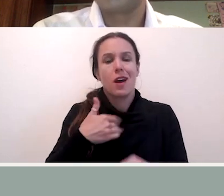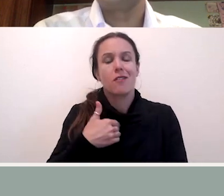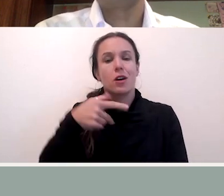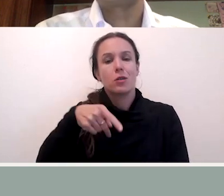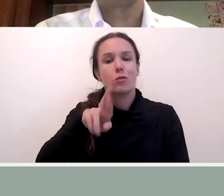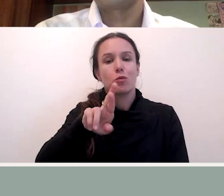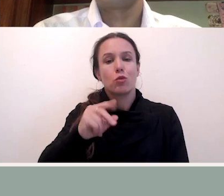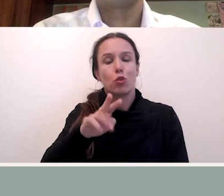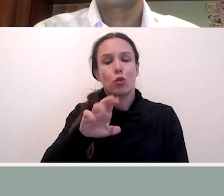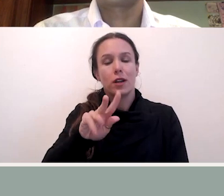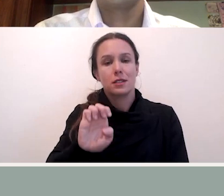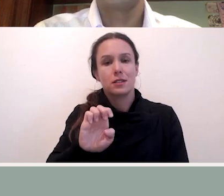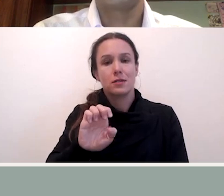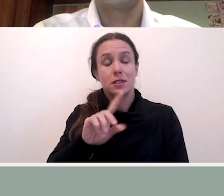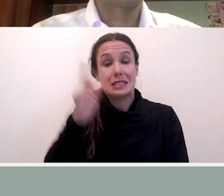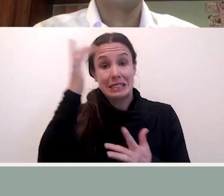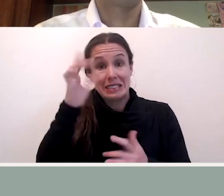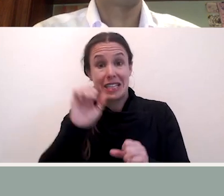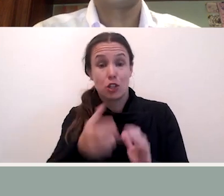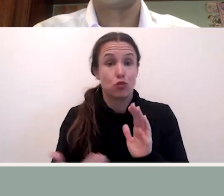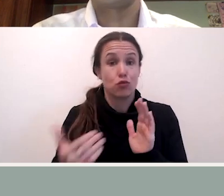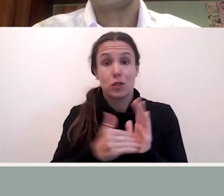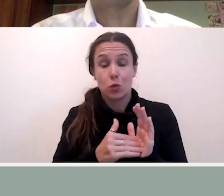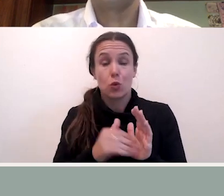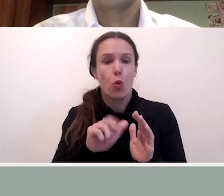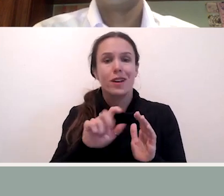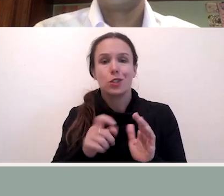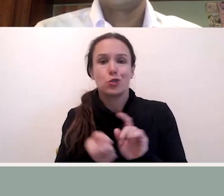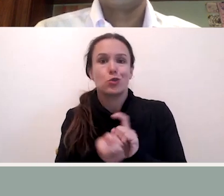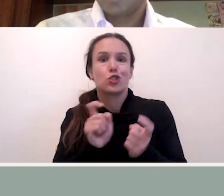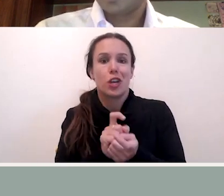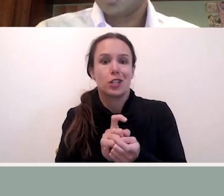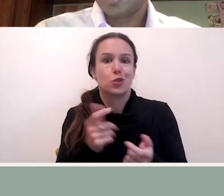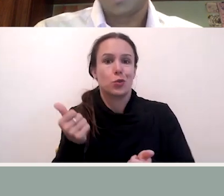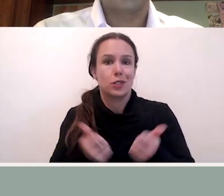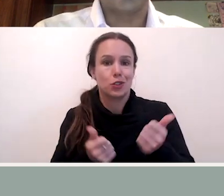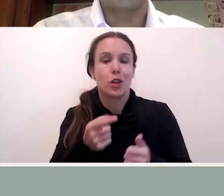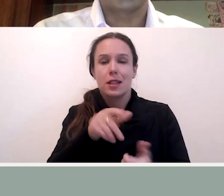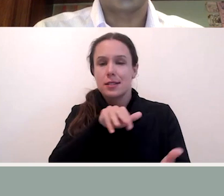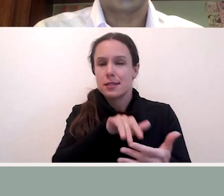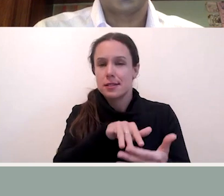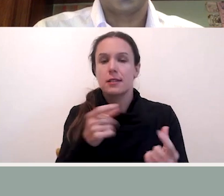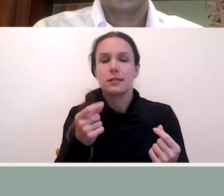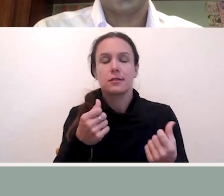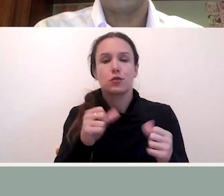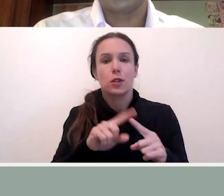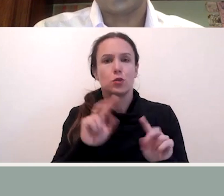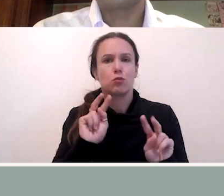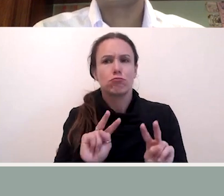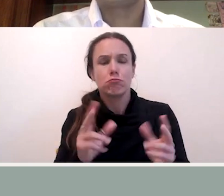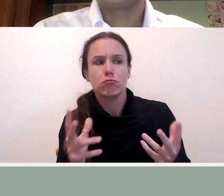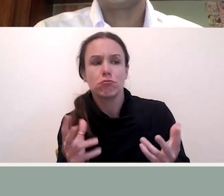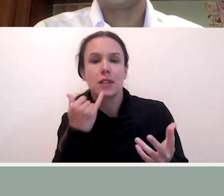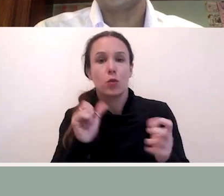continue the CDK4/6 inhibitor, or do you have to change that backbone? So this study really tried to see, can we